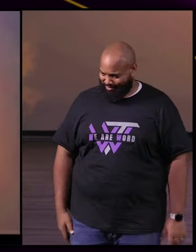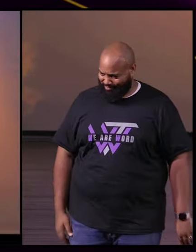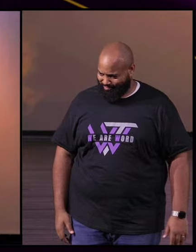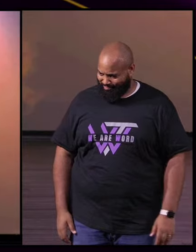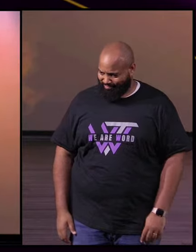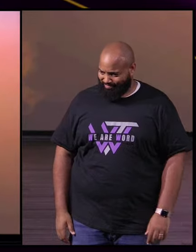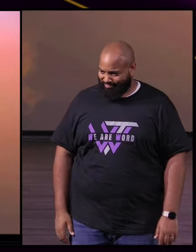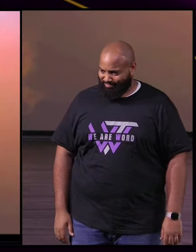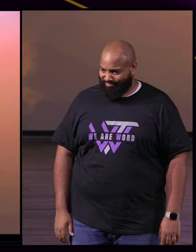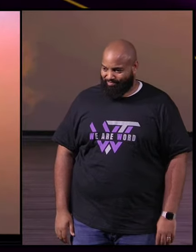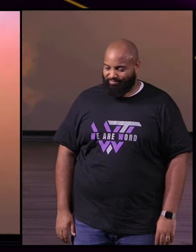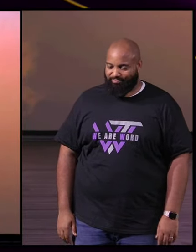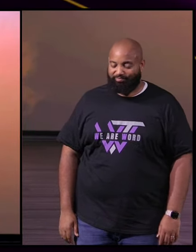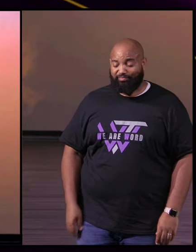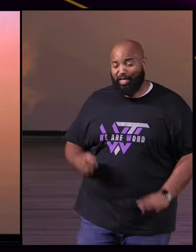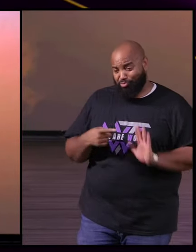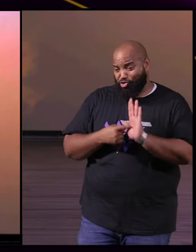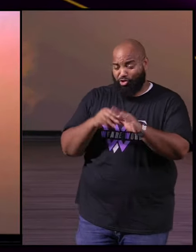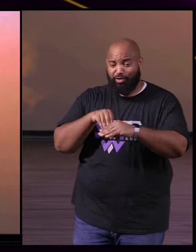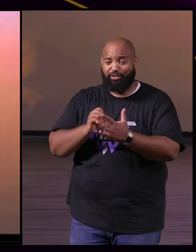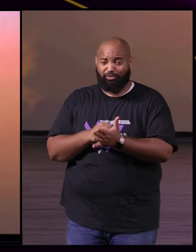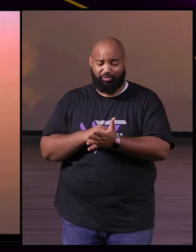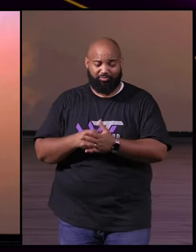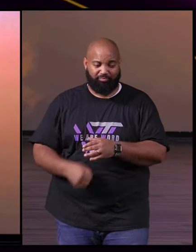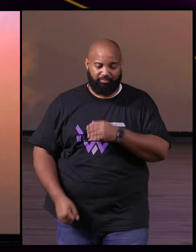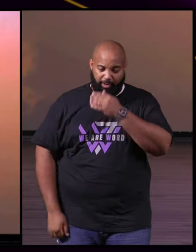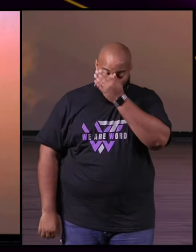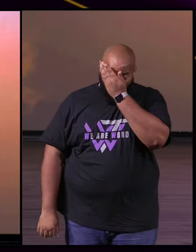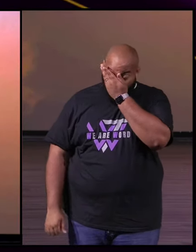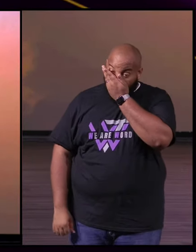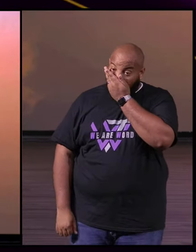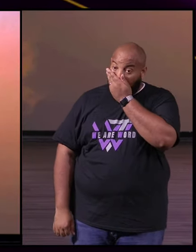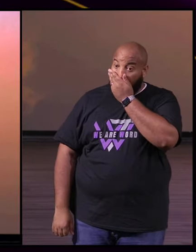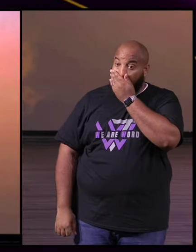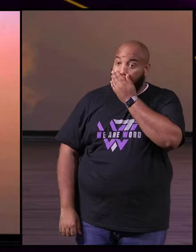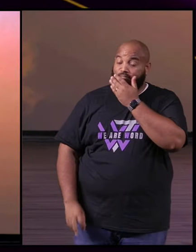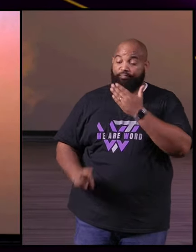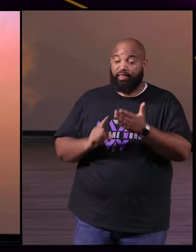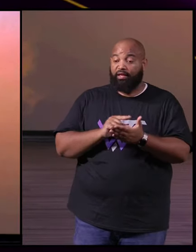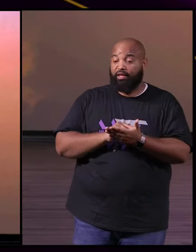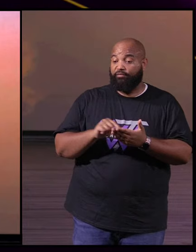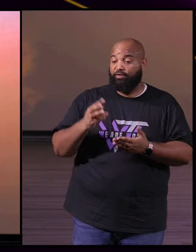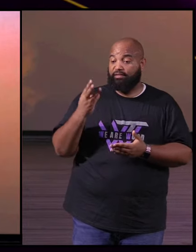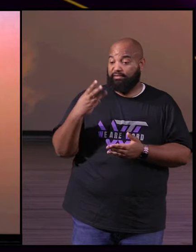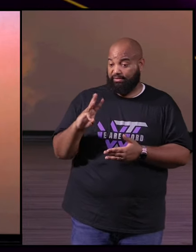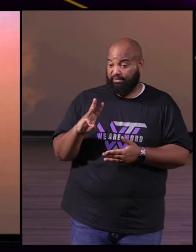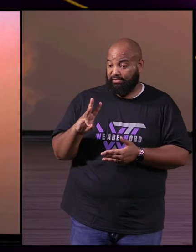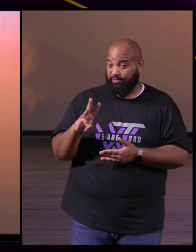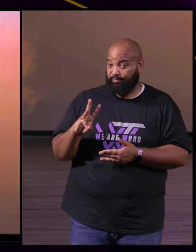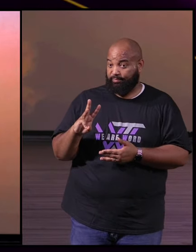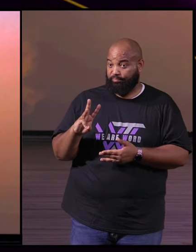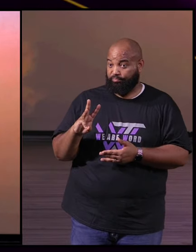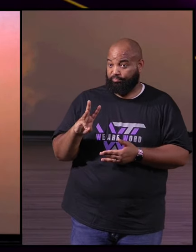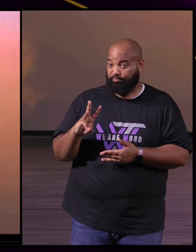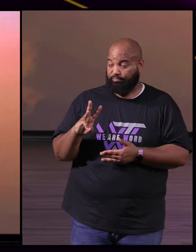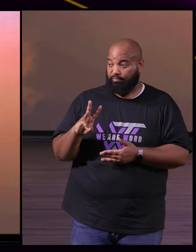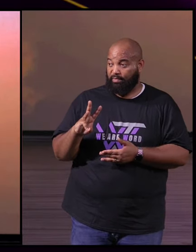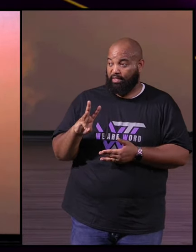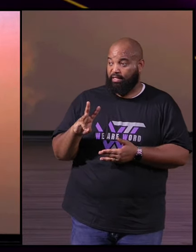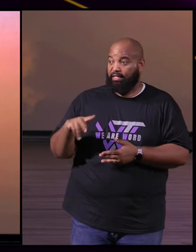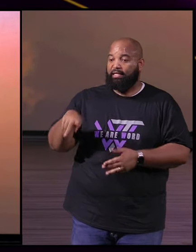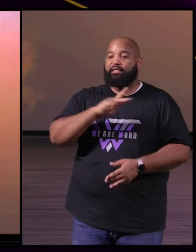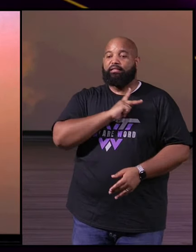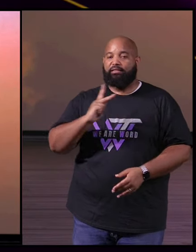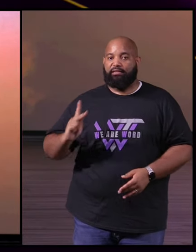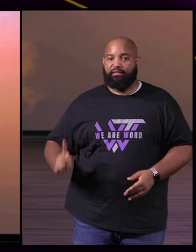real quick. Let me show you something in the scriptures real quick. In verse 16, he treated Abram well